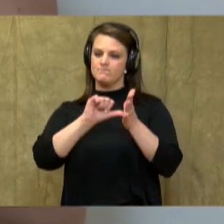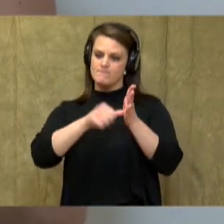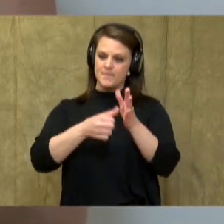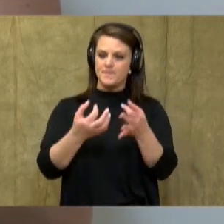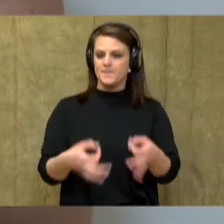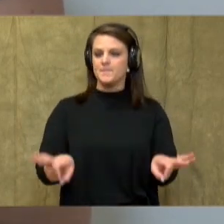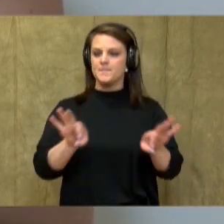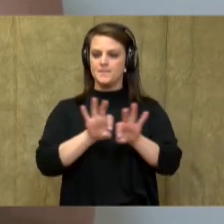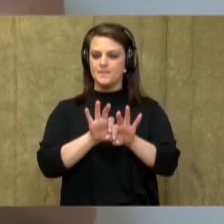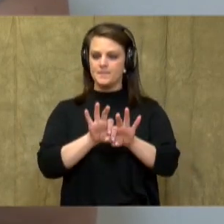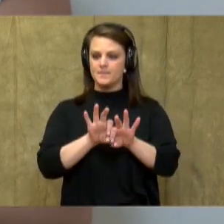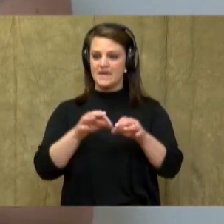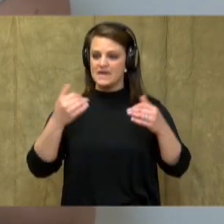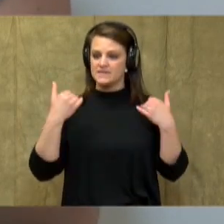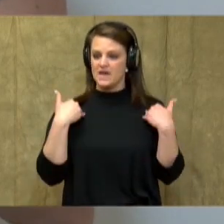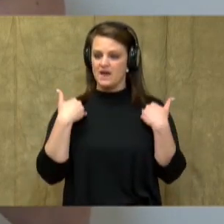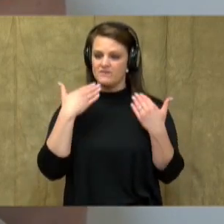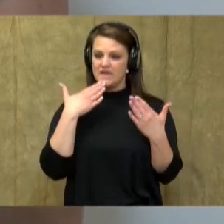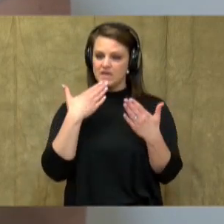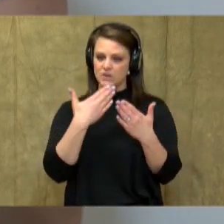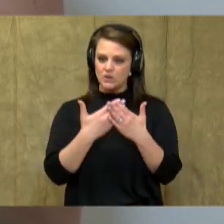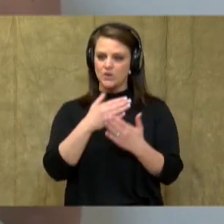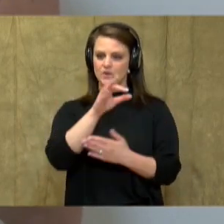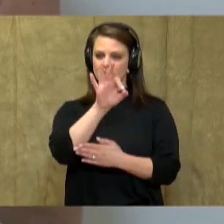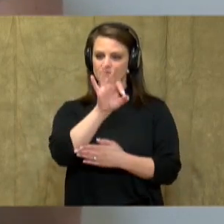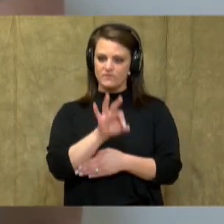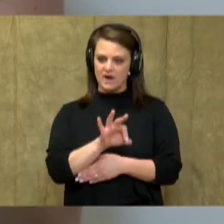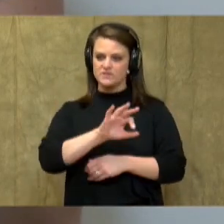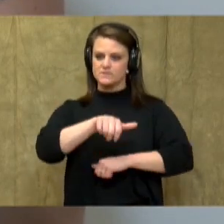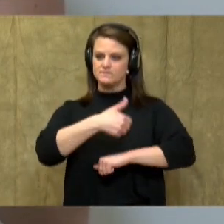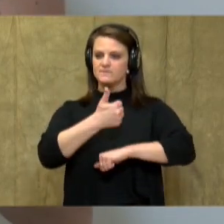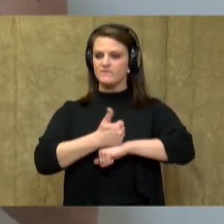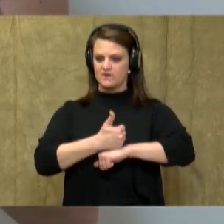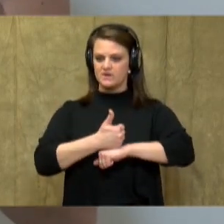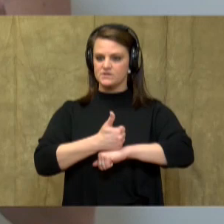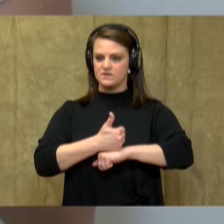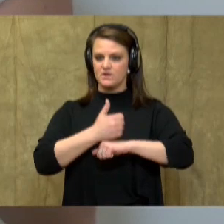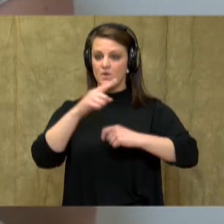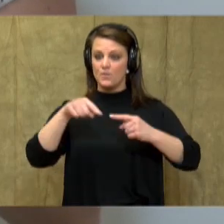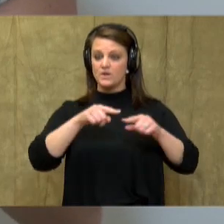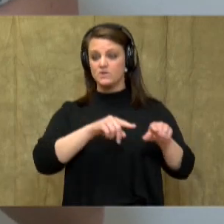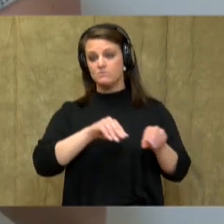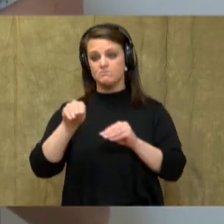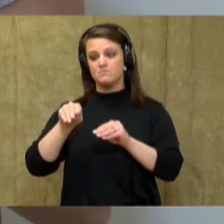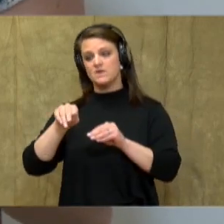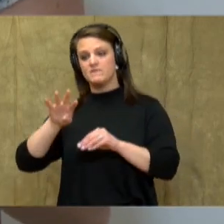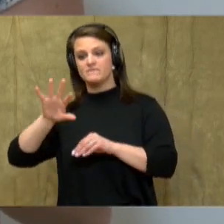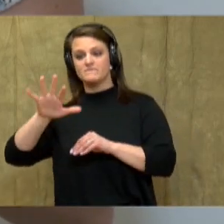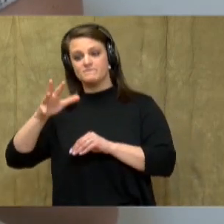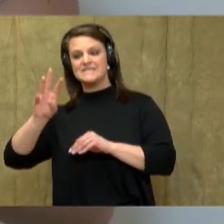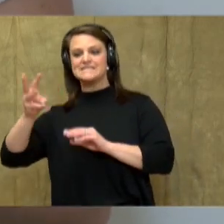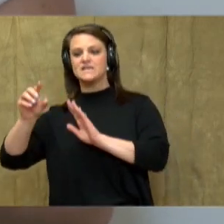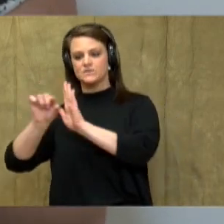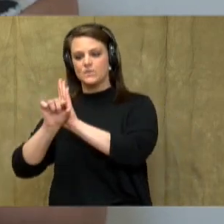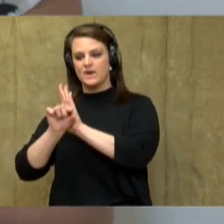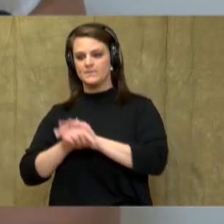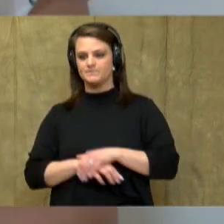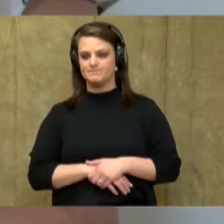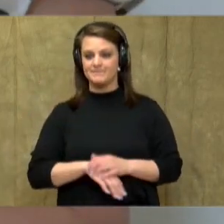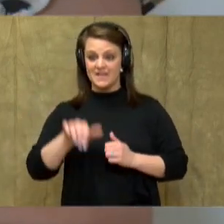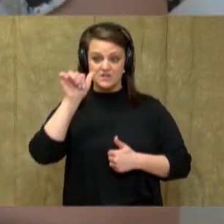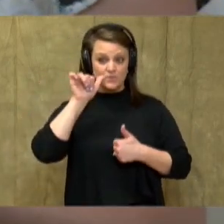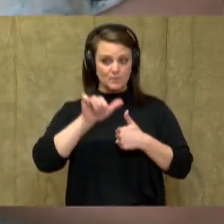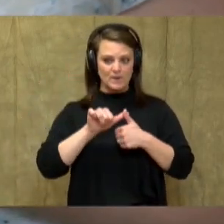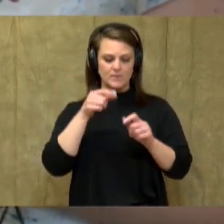important to have a great fraction foundation when you move on to sixth grade. So let's remember,